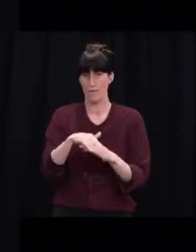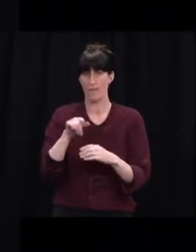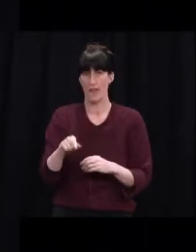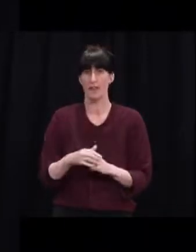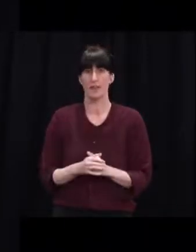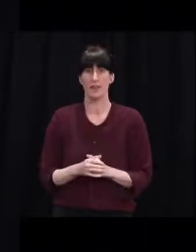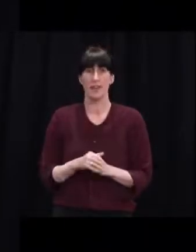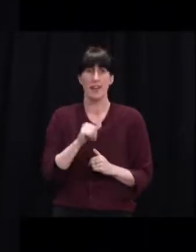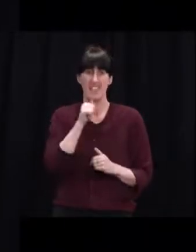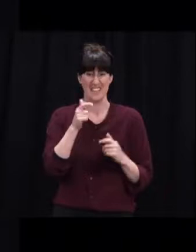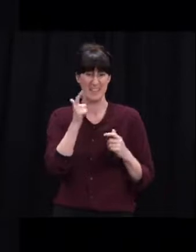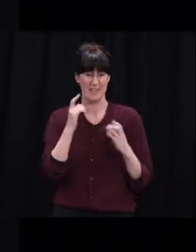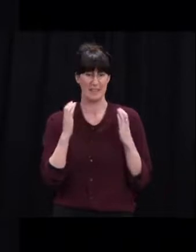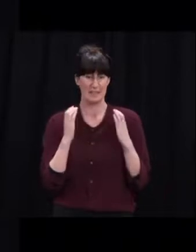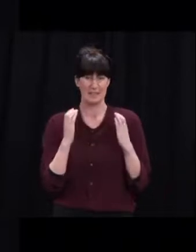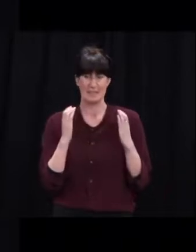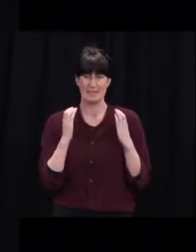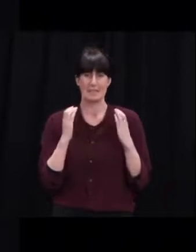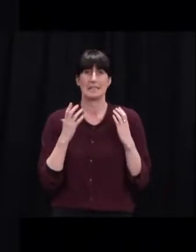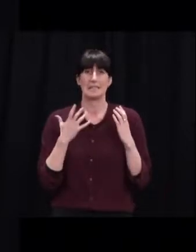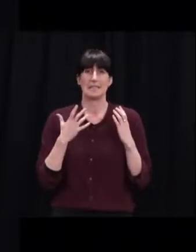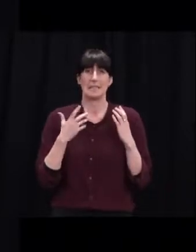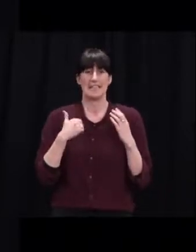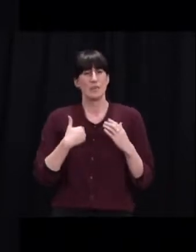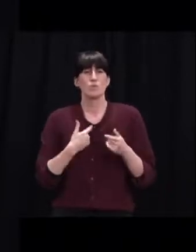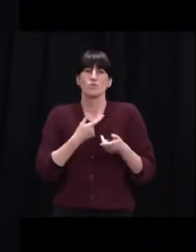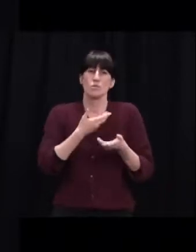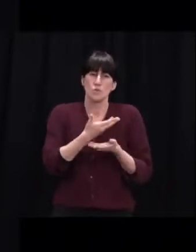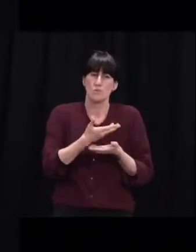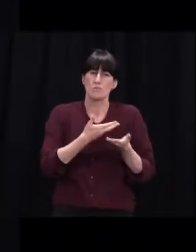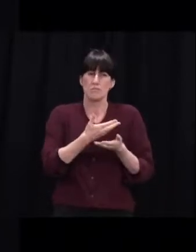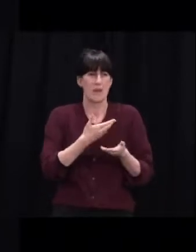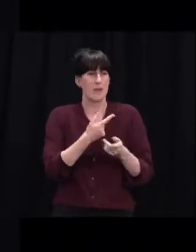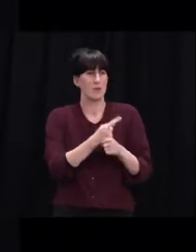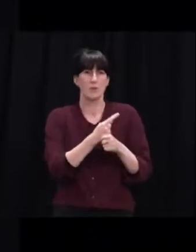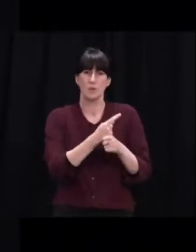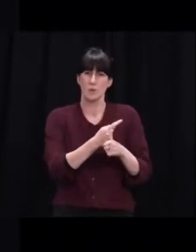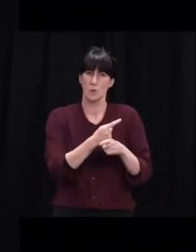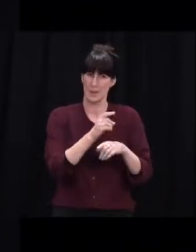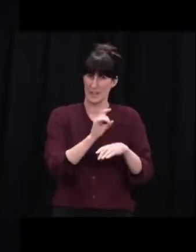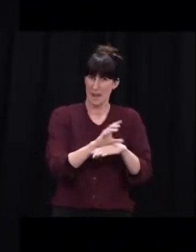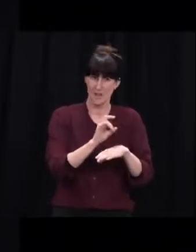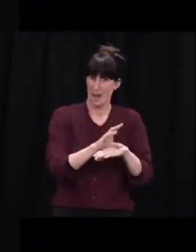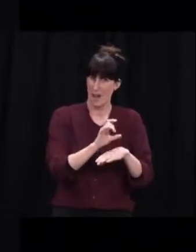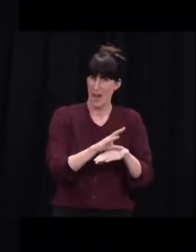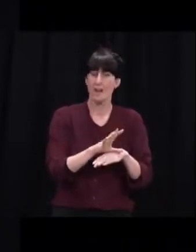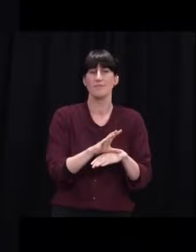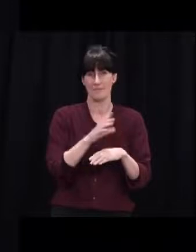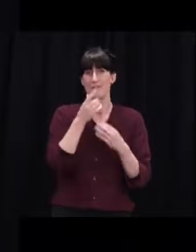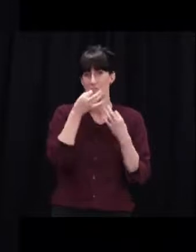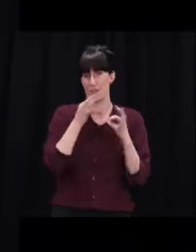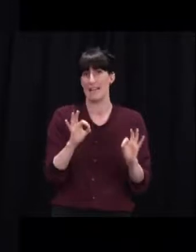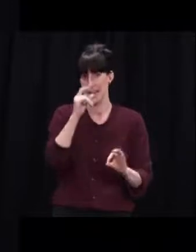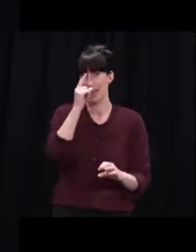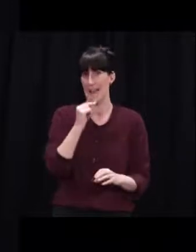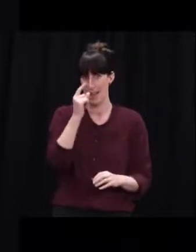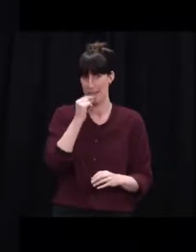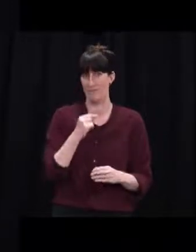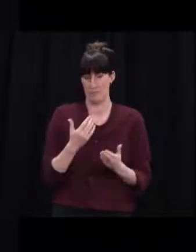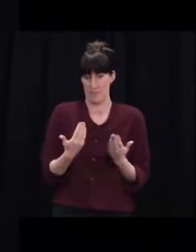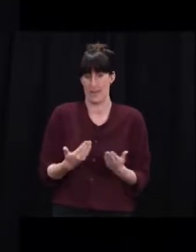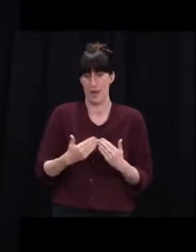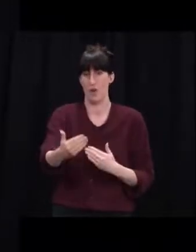today. It is free of charge, and more information is being distributed about that. We do know that if teachers are feeling the strain of that, they need to talk